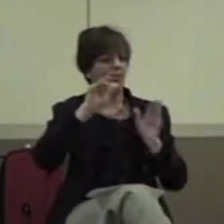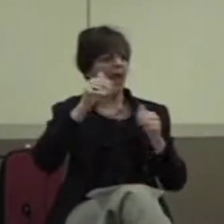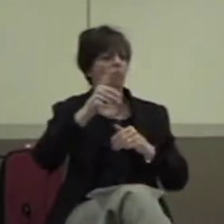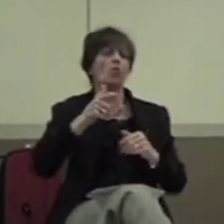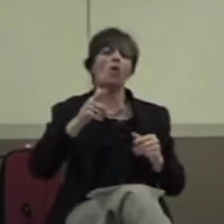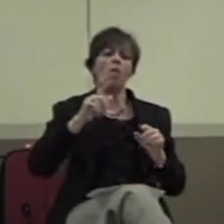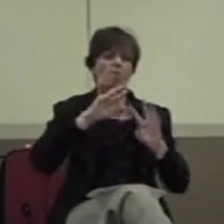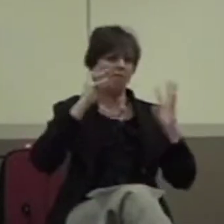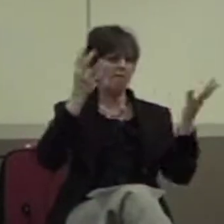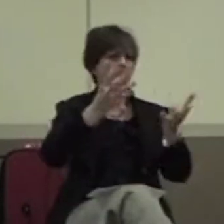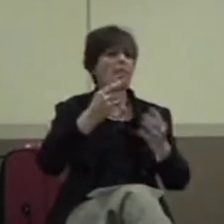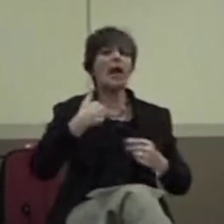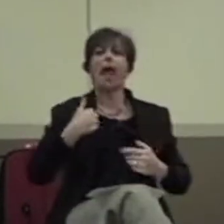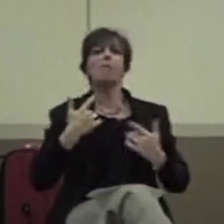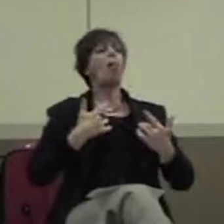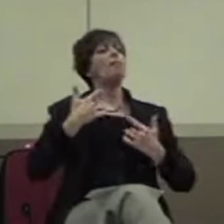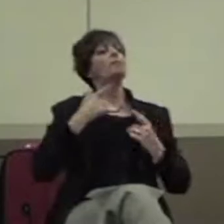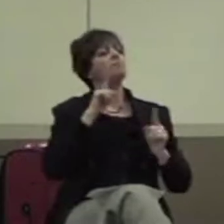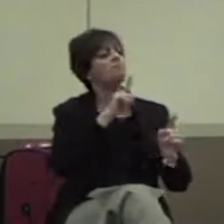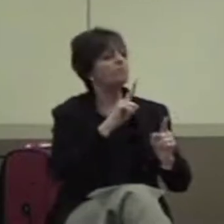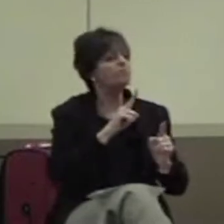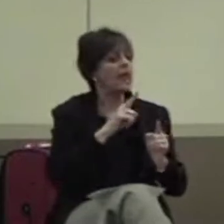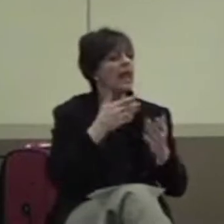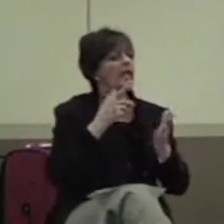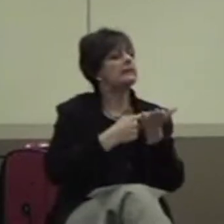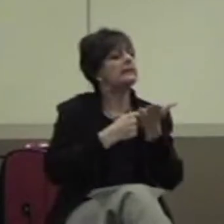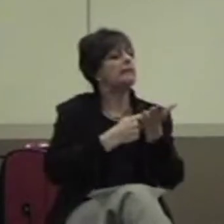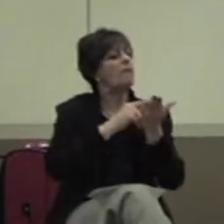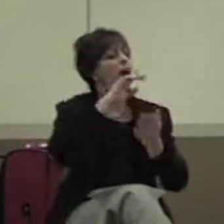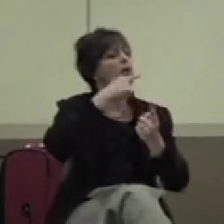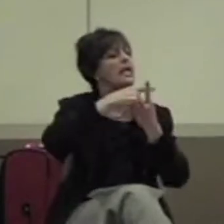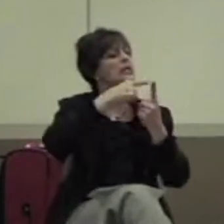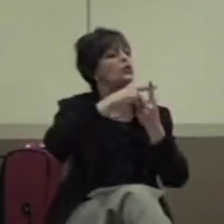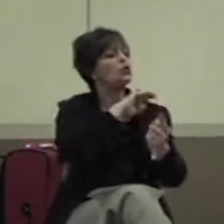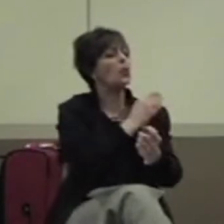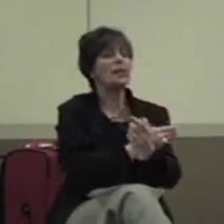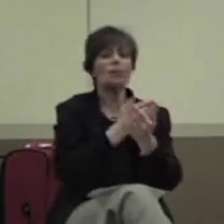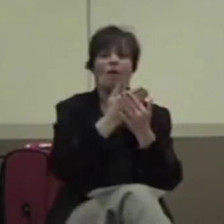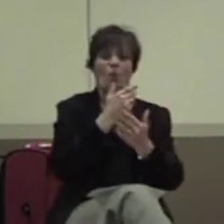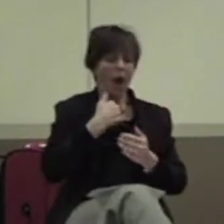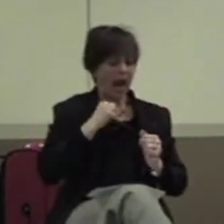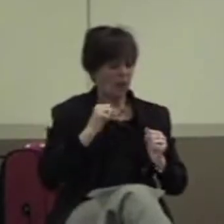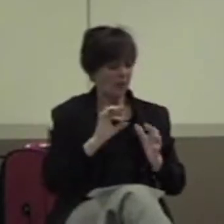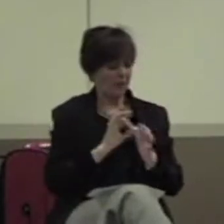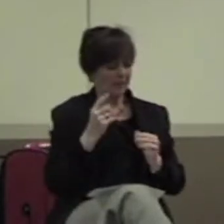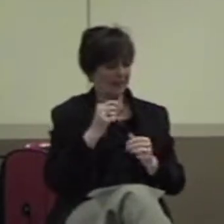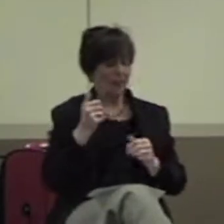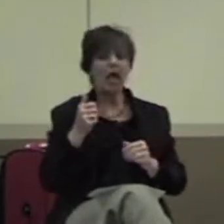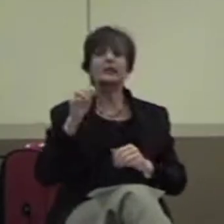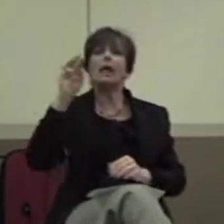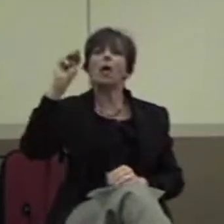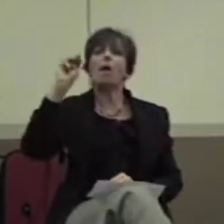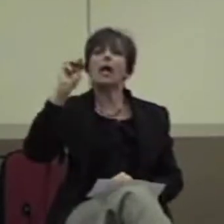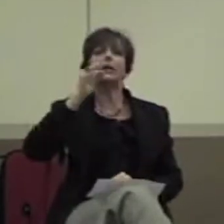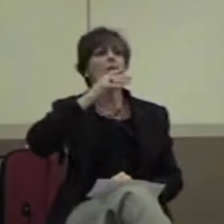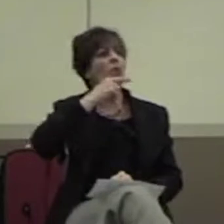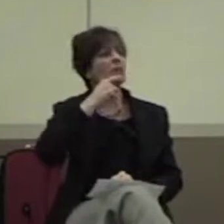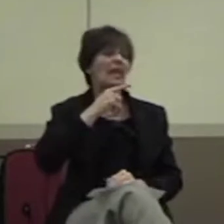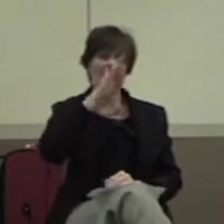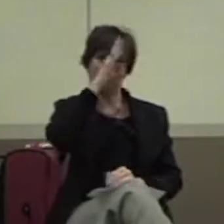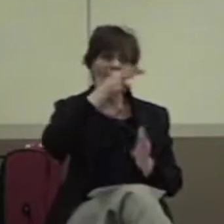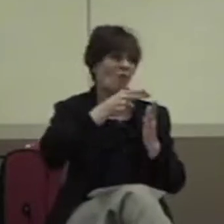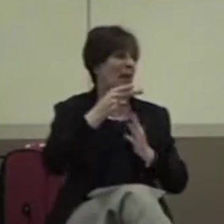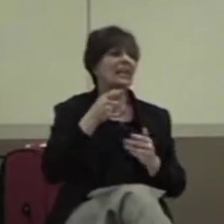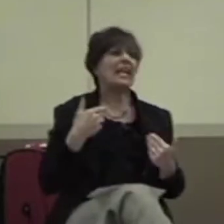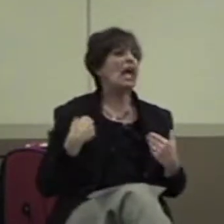in all chipper, and I go, all right, let's talk about Michael's strengths. And before another word could come out of my mouth, Michael's mother said,